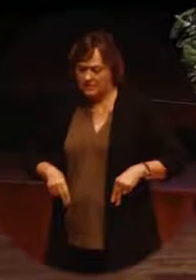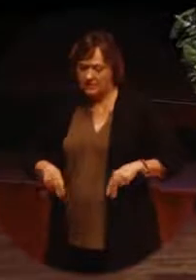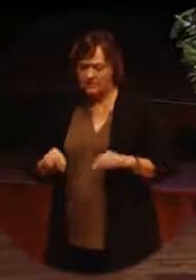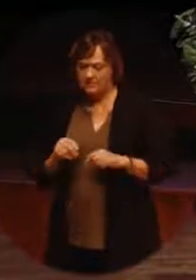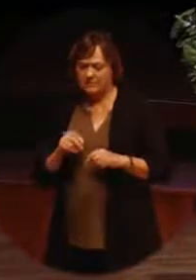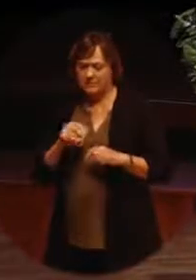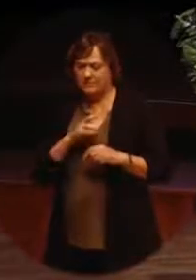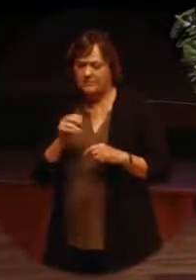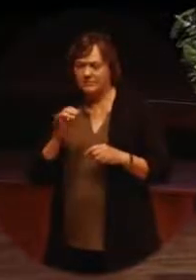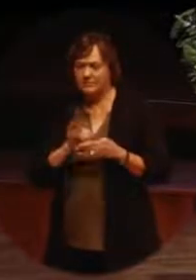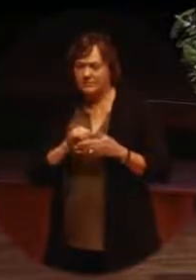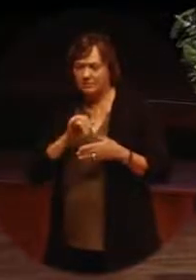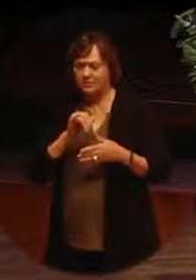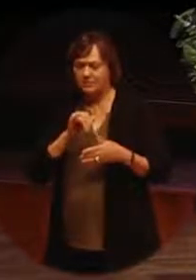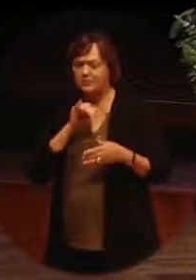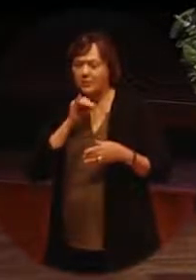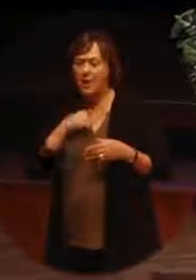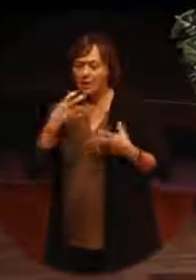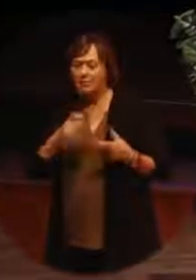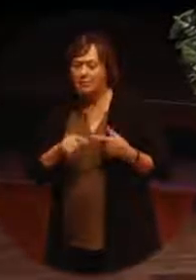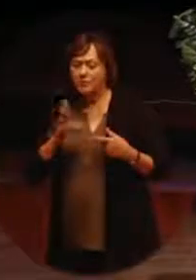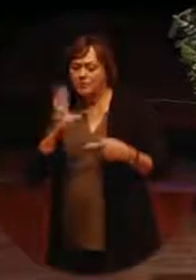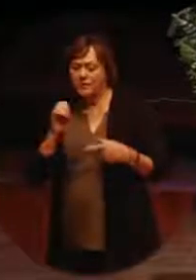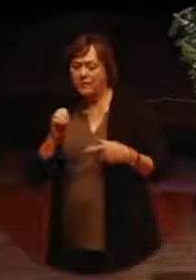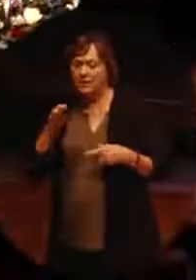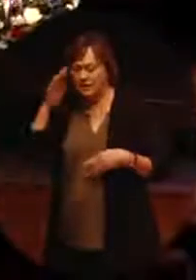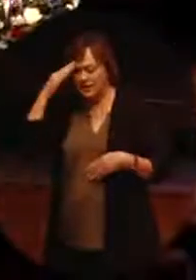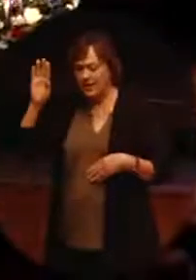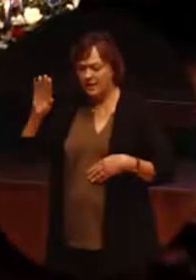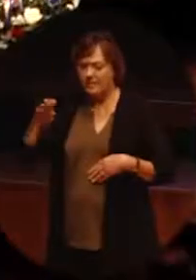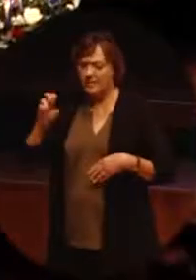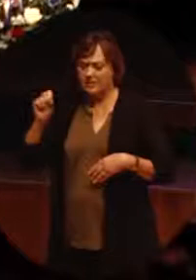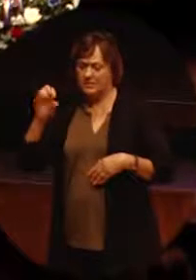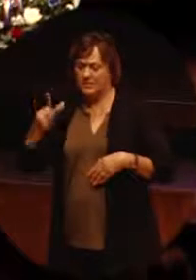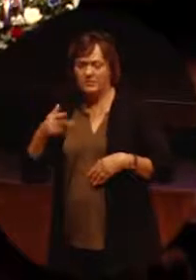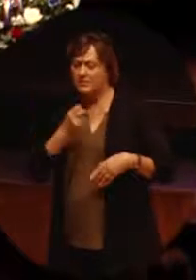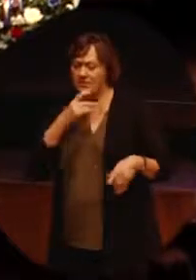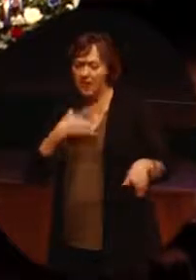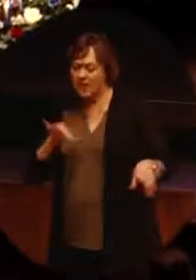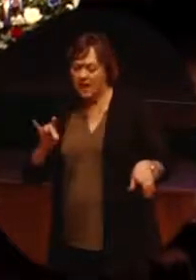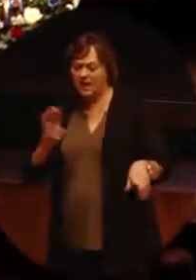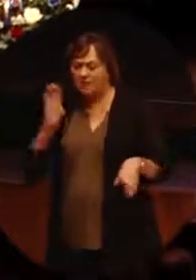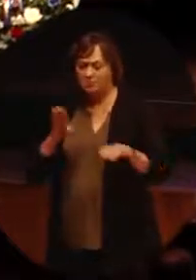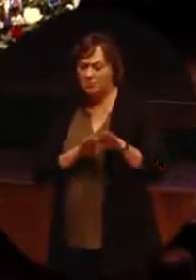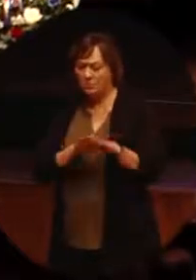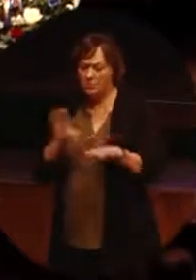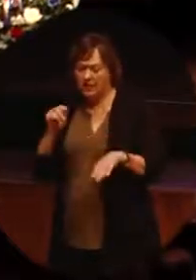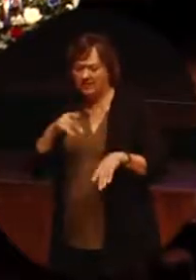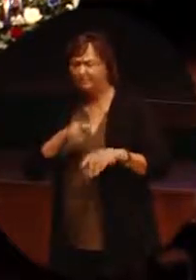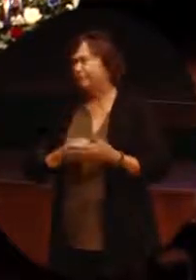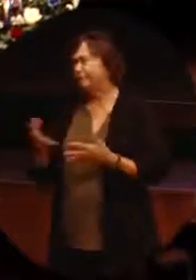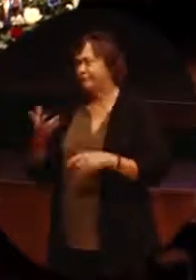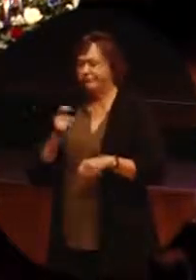is not to scrape barnacles off the bottom of a ship. It's to be a Navy SEAL. And he didn't like boot